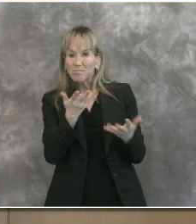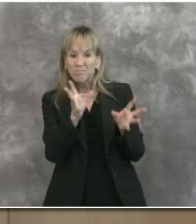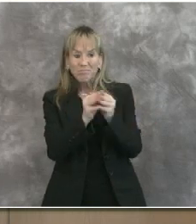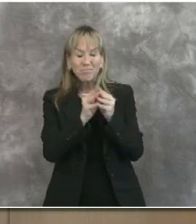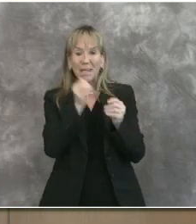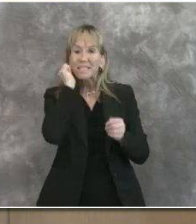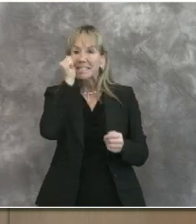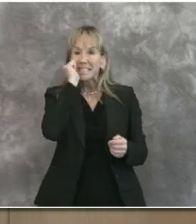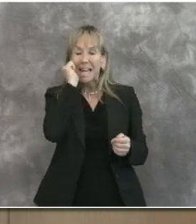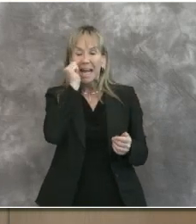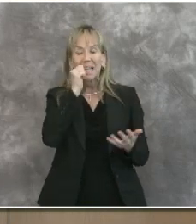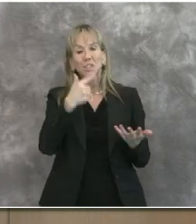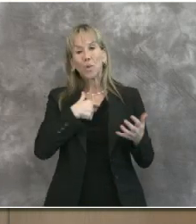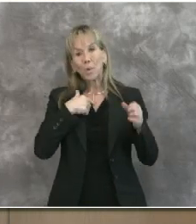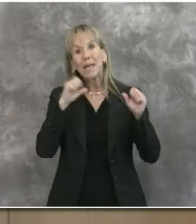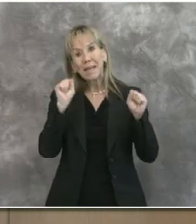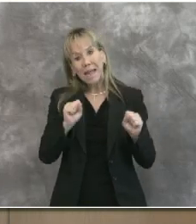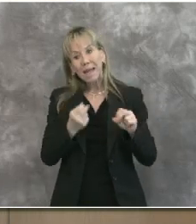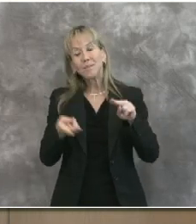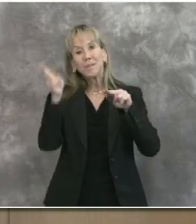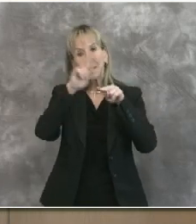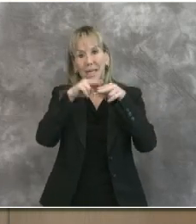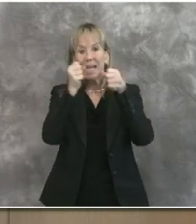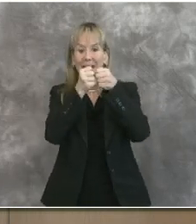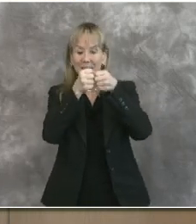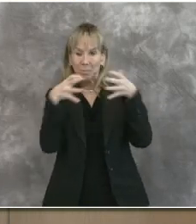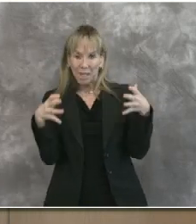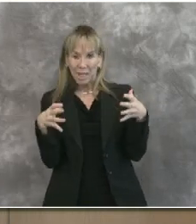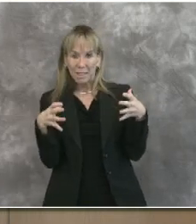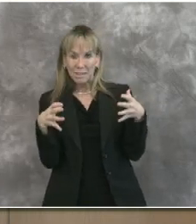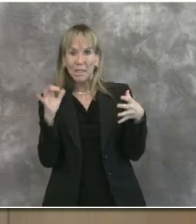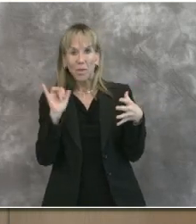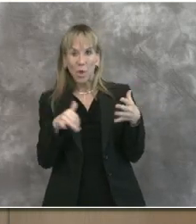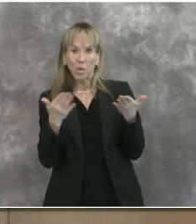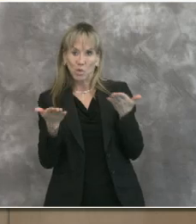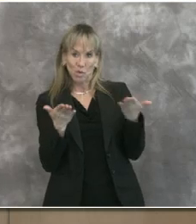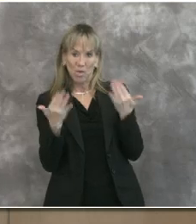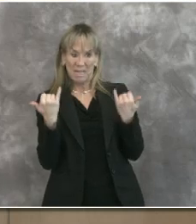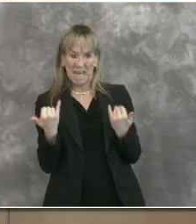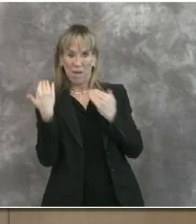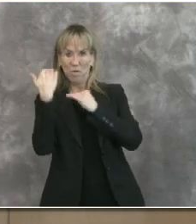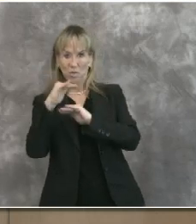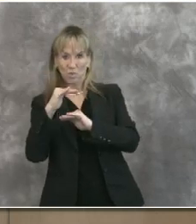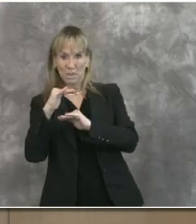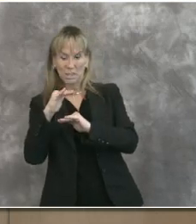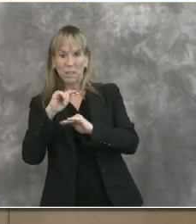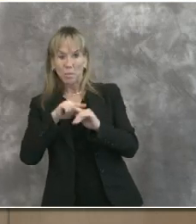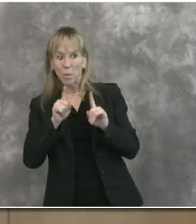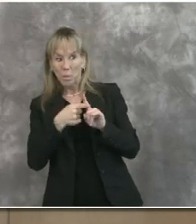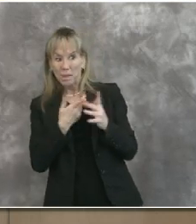can expand healthcare services when it is